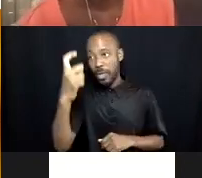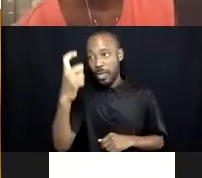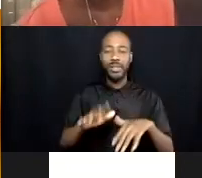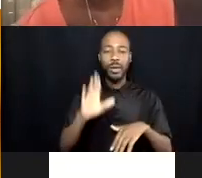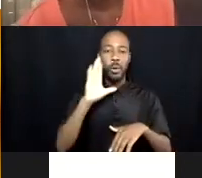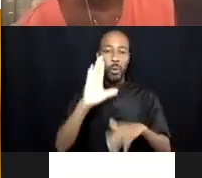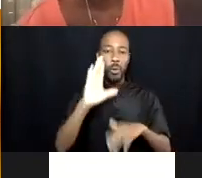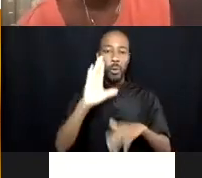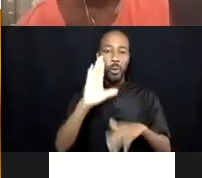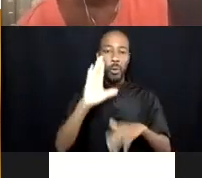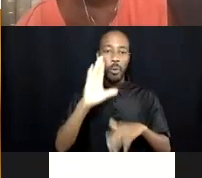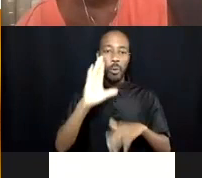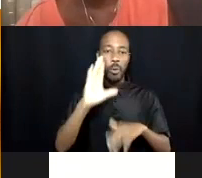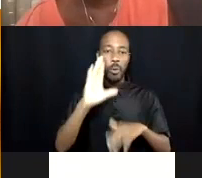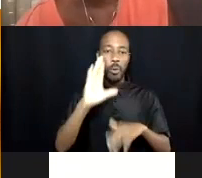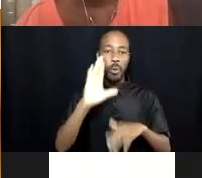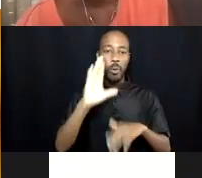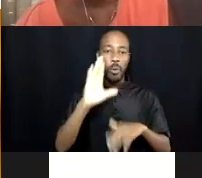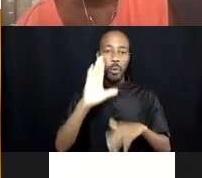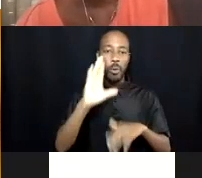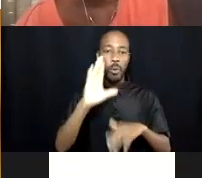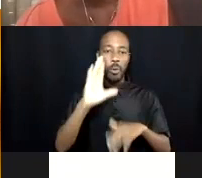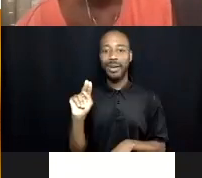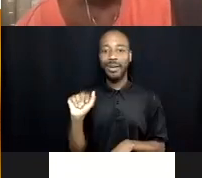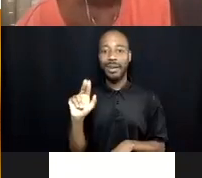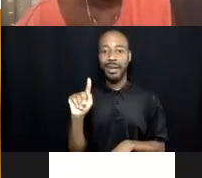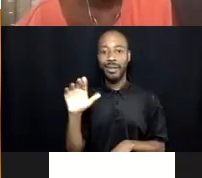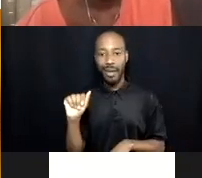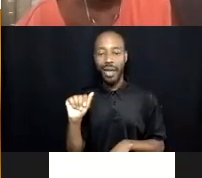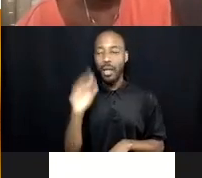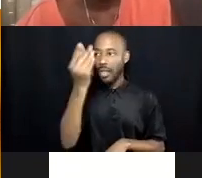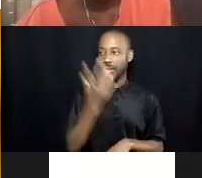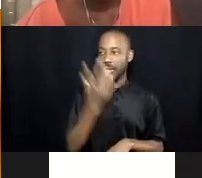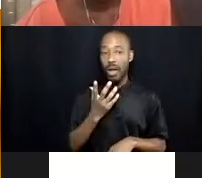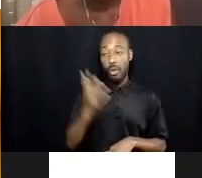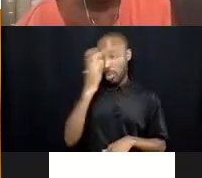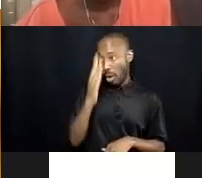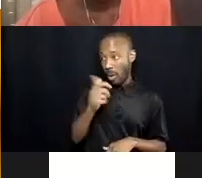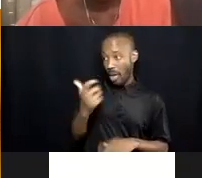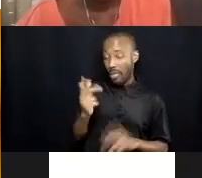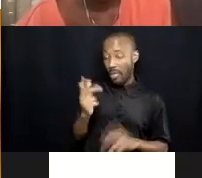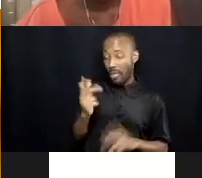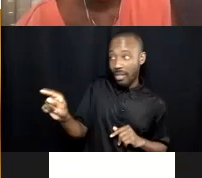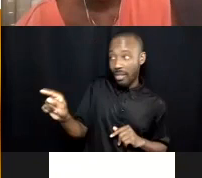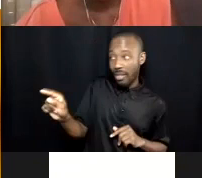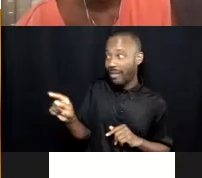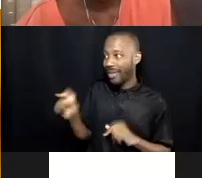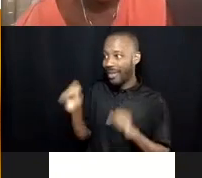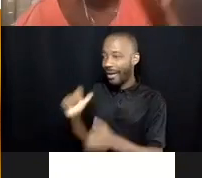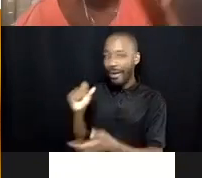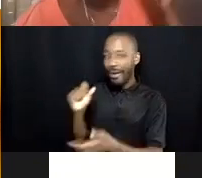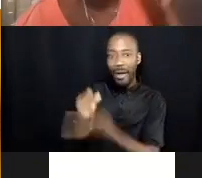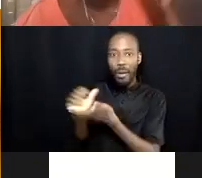of Kanataka to let us know that they work alongside other people that could help contribute to the work